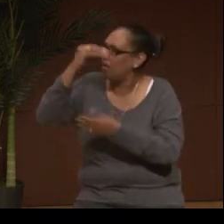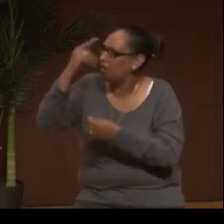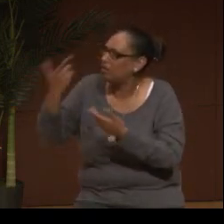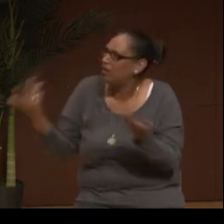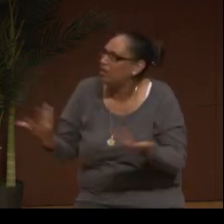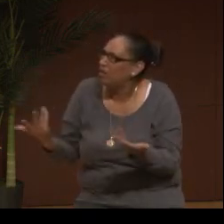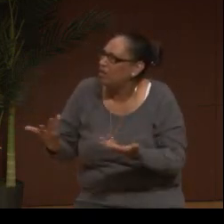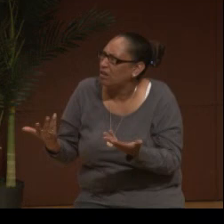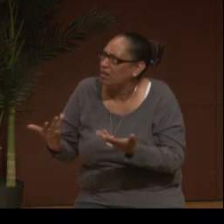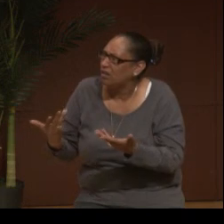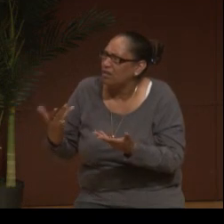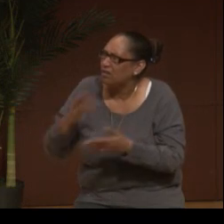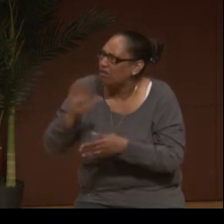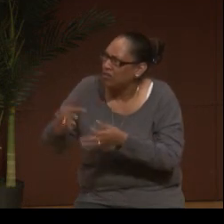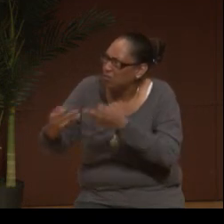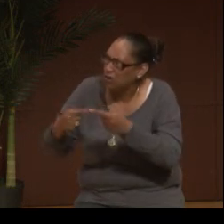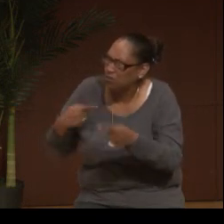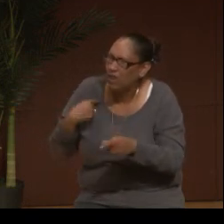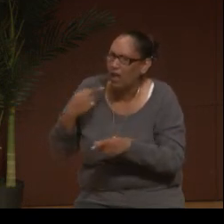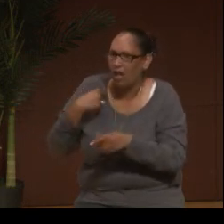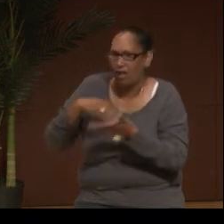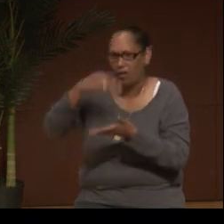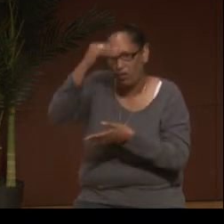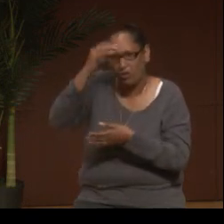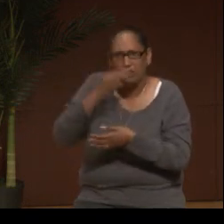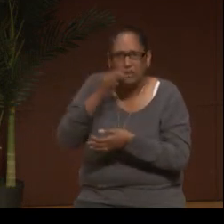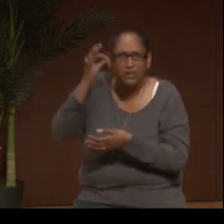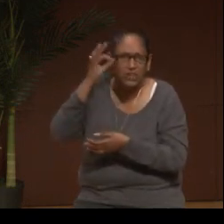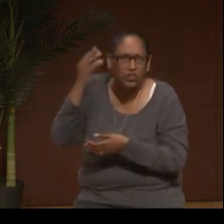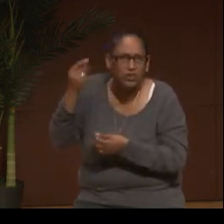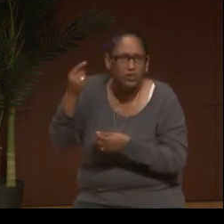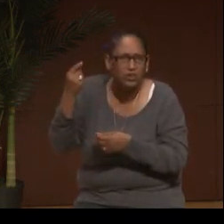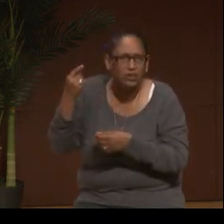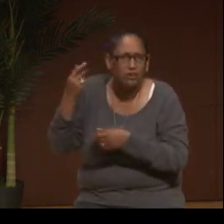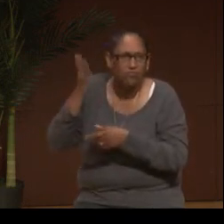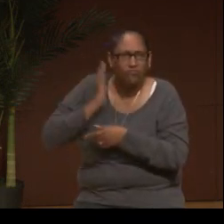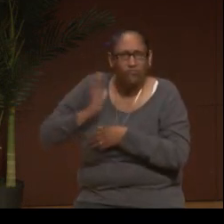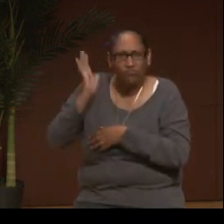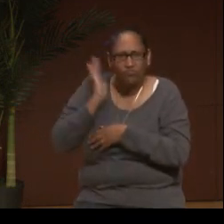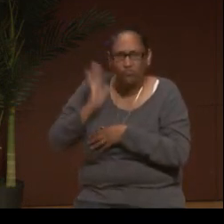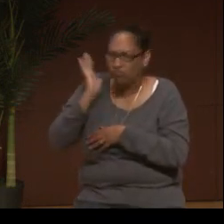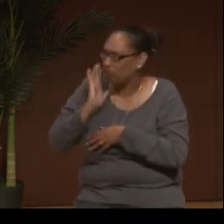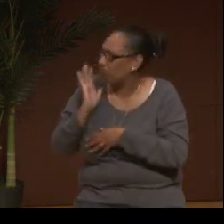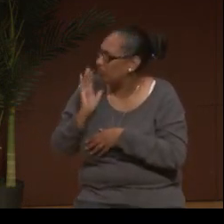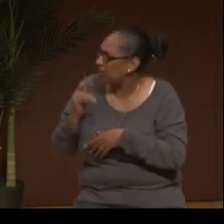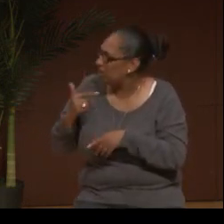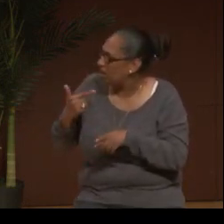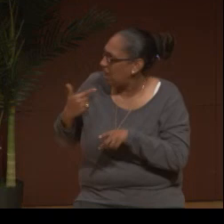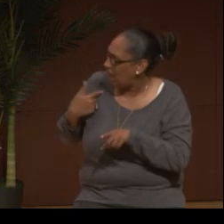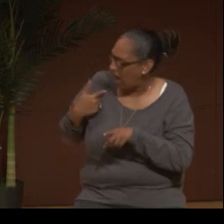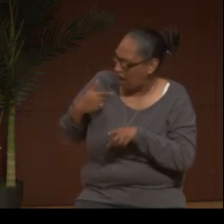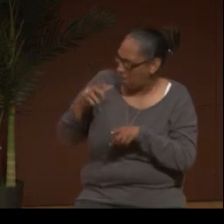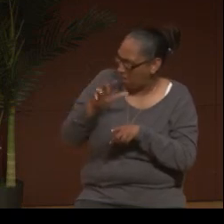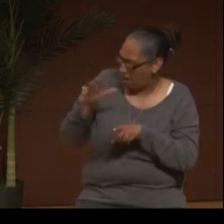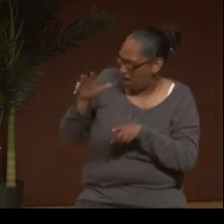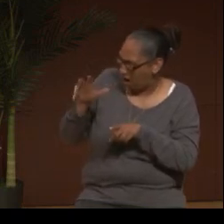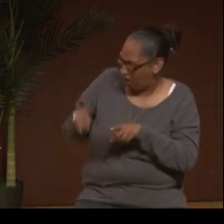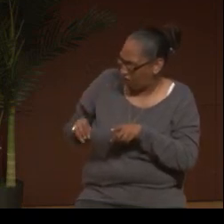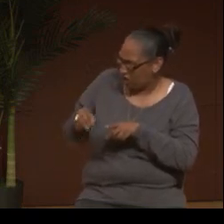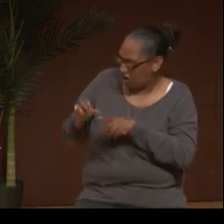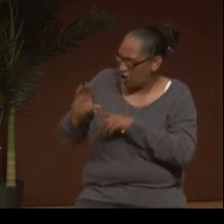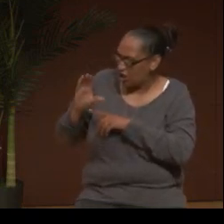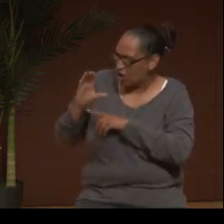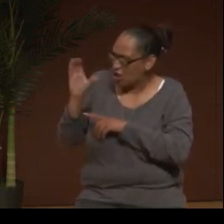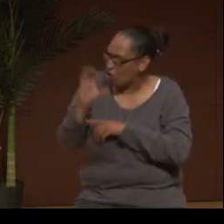indigenous ancestry as well, okay, within people who didn't identify as native. Instead, you know, I'm Afro-Caribbean, or I'm Trinidadian, or I'm